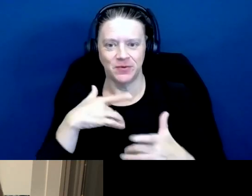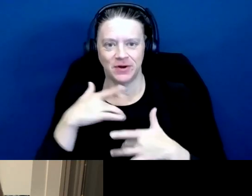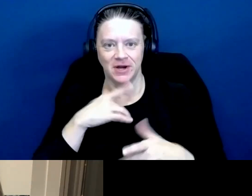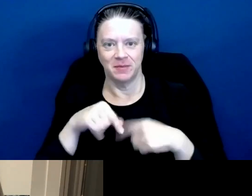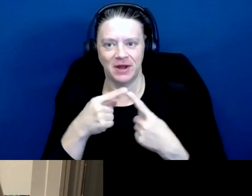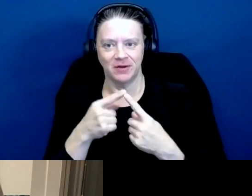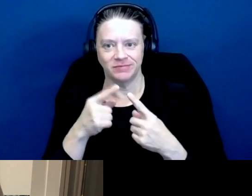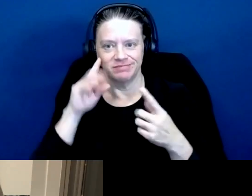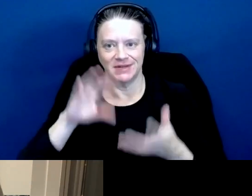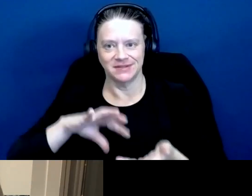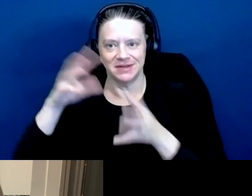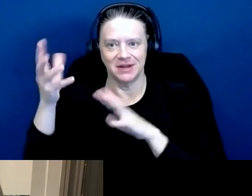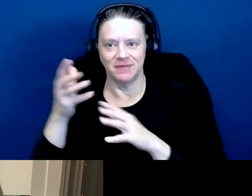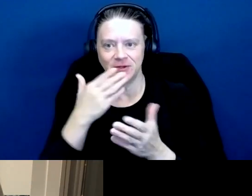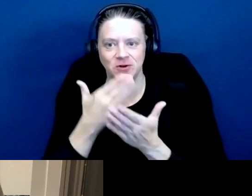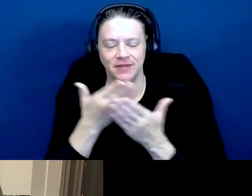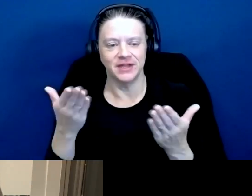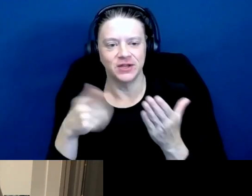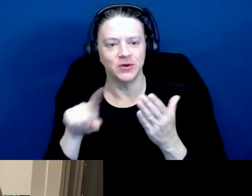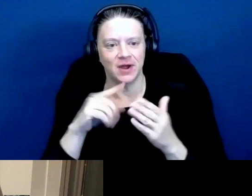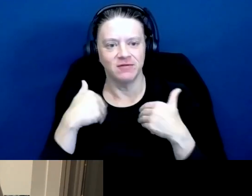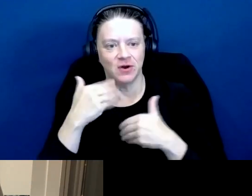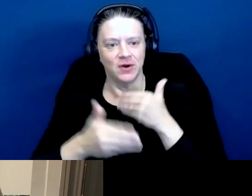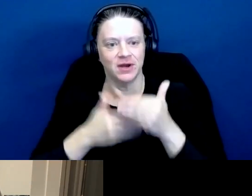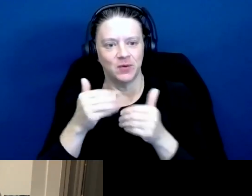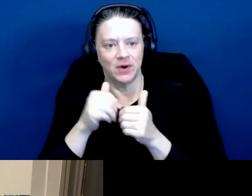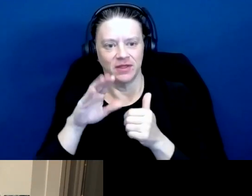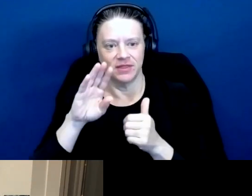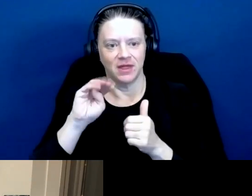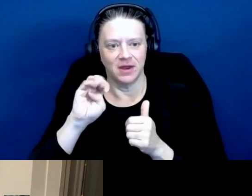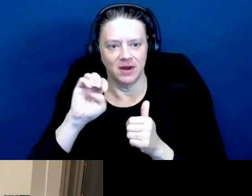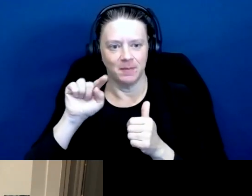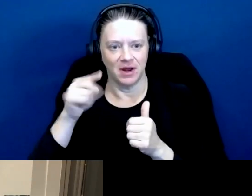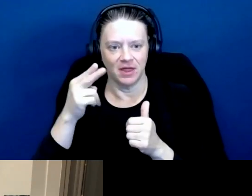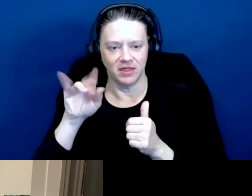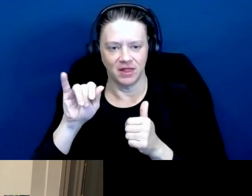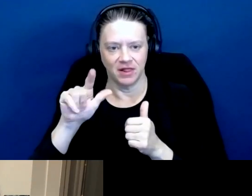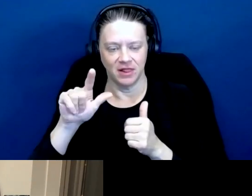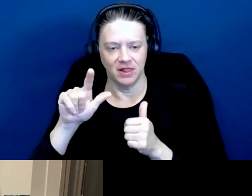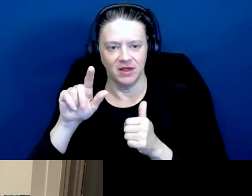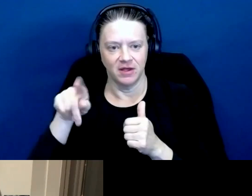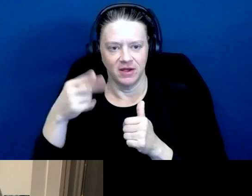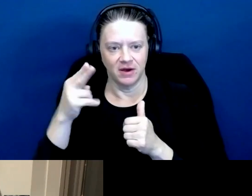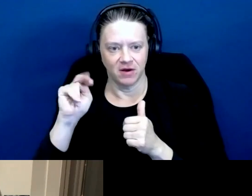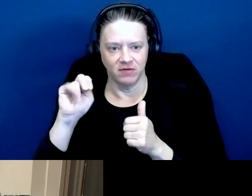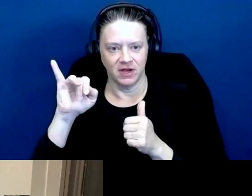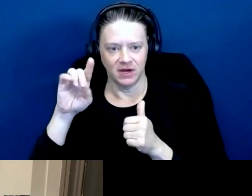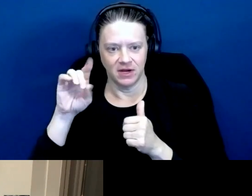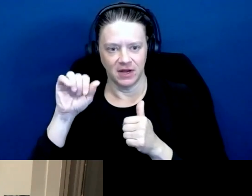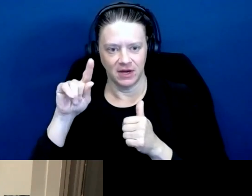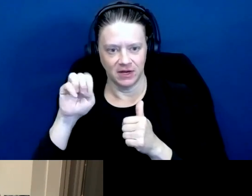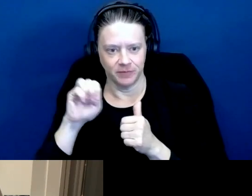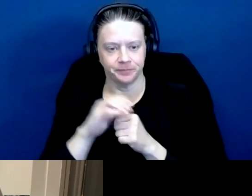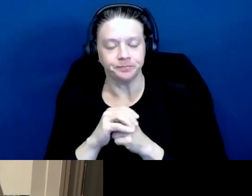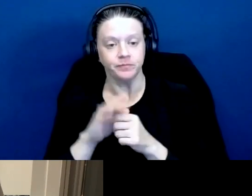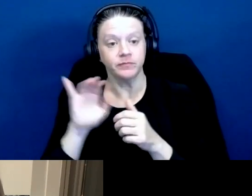good thing that you have going with methylphenidate. And here's a thing that looks kind of related to the immune